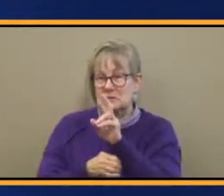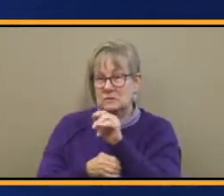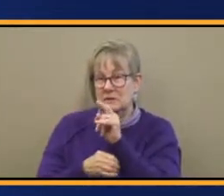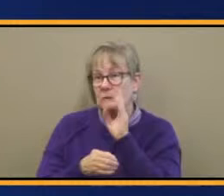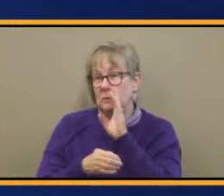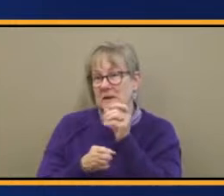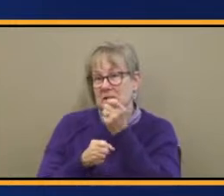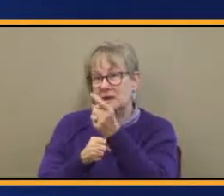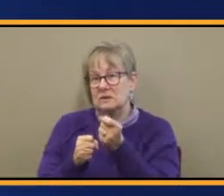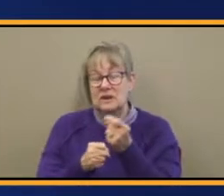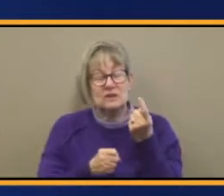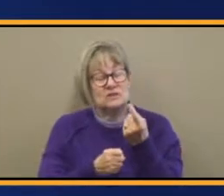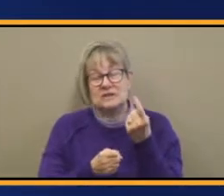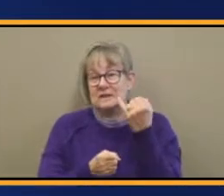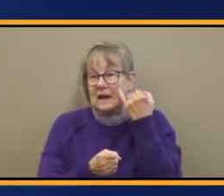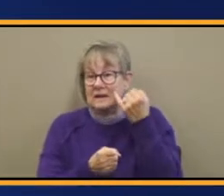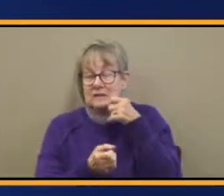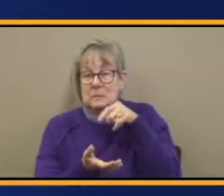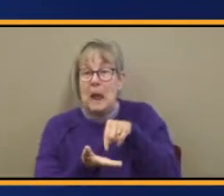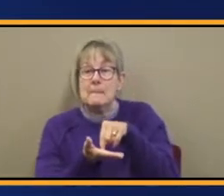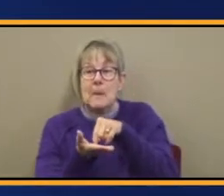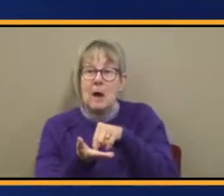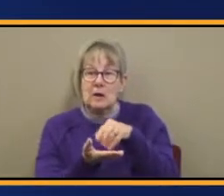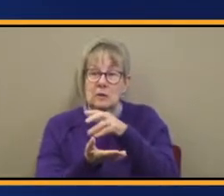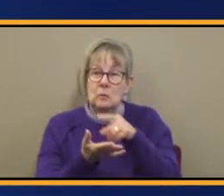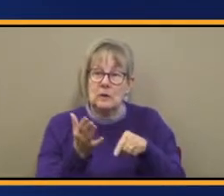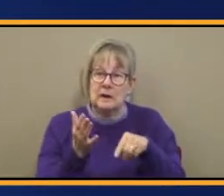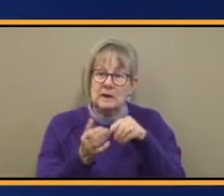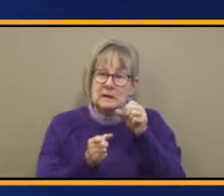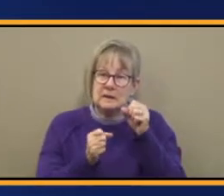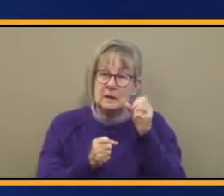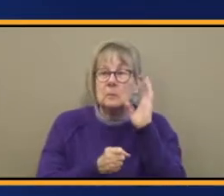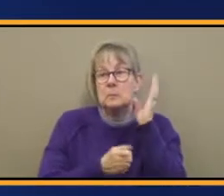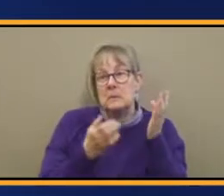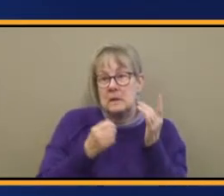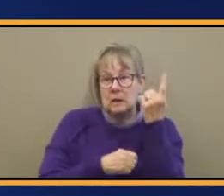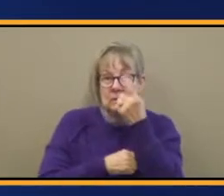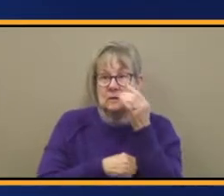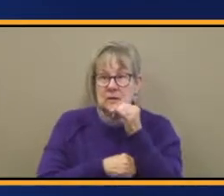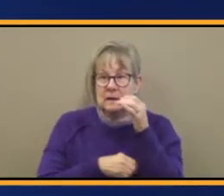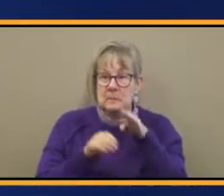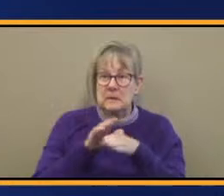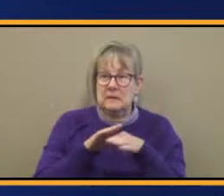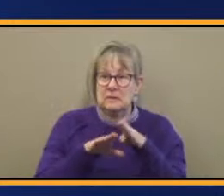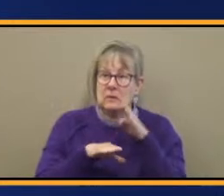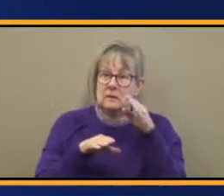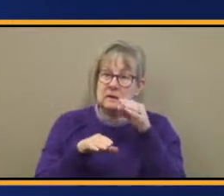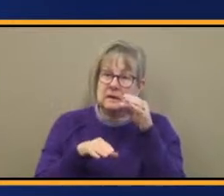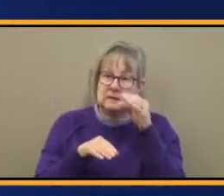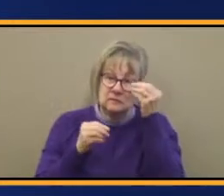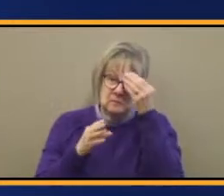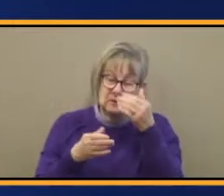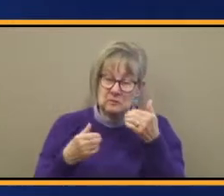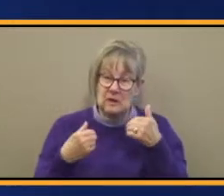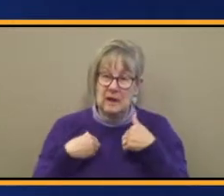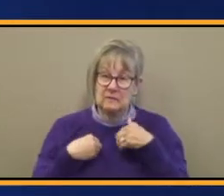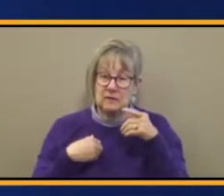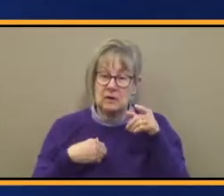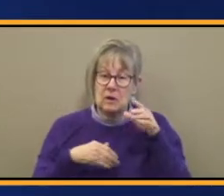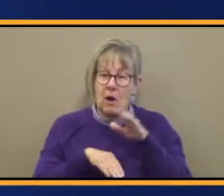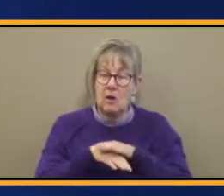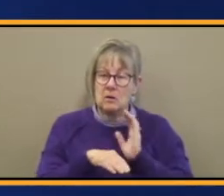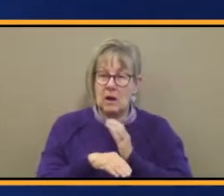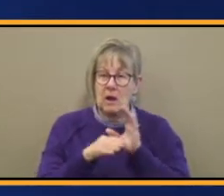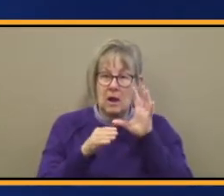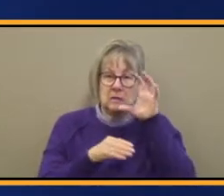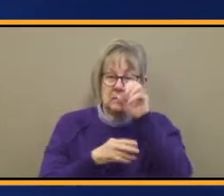the council information on what these future years are going to look like based on the information that's on the slide and those assumptions. On the second comment